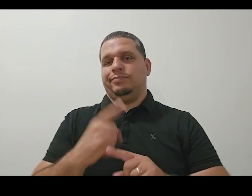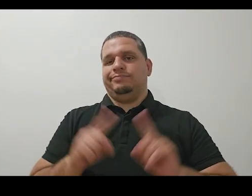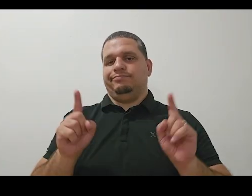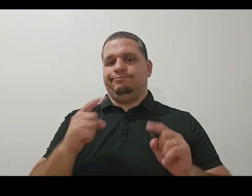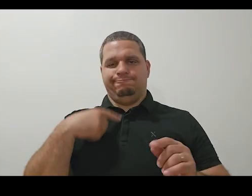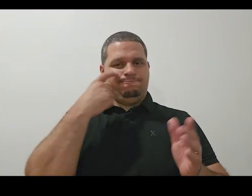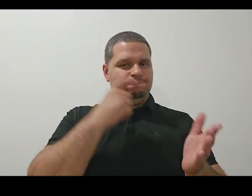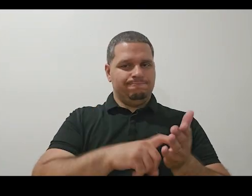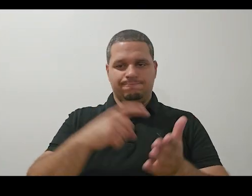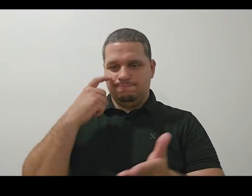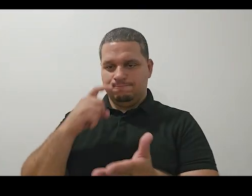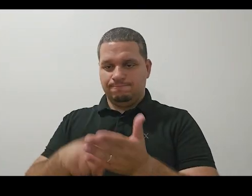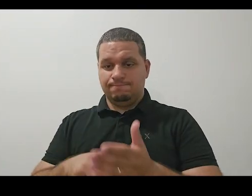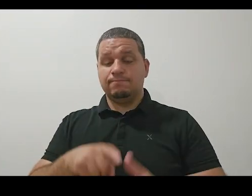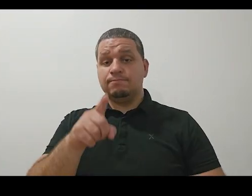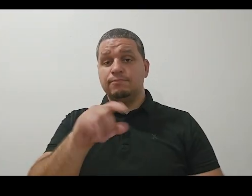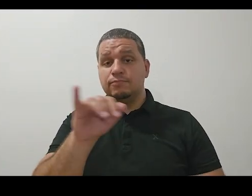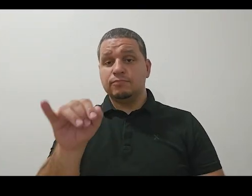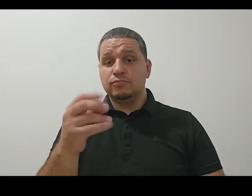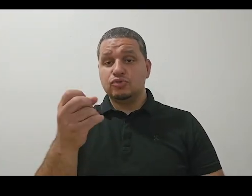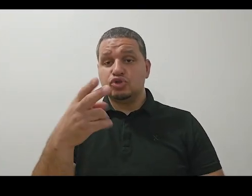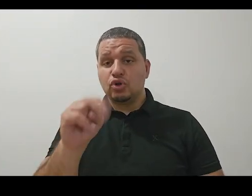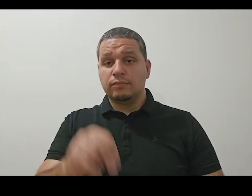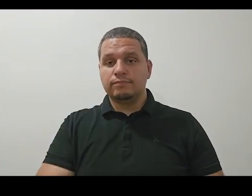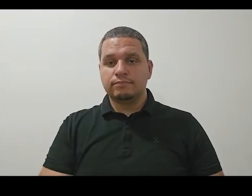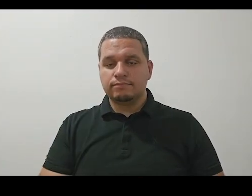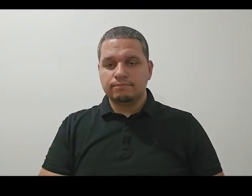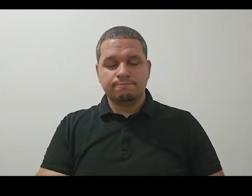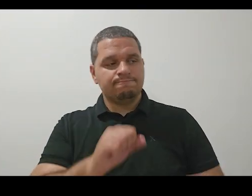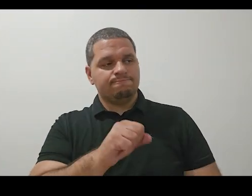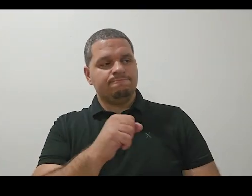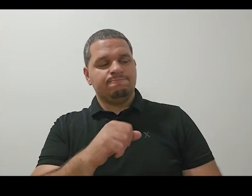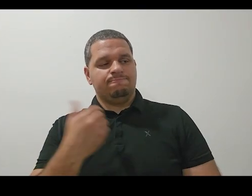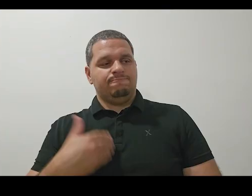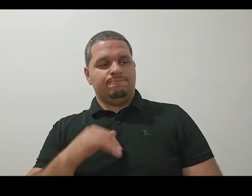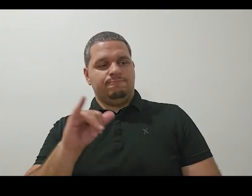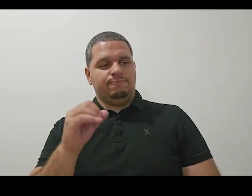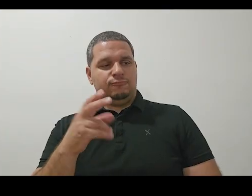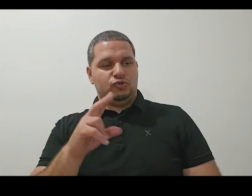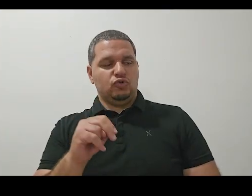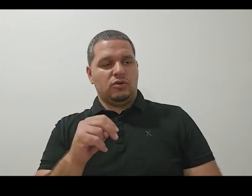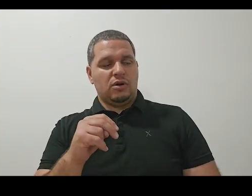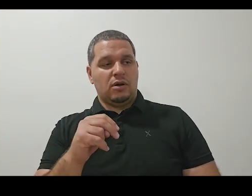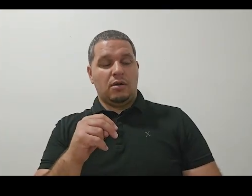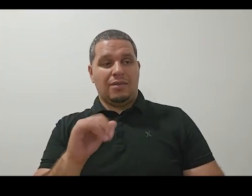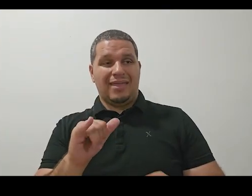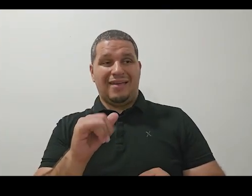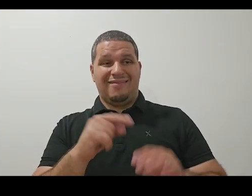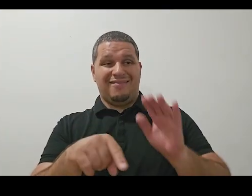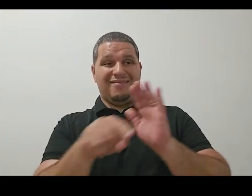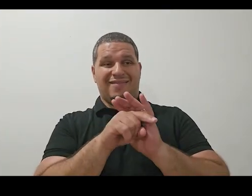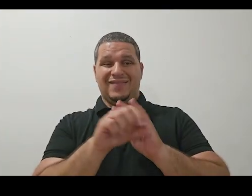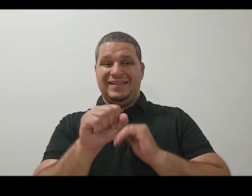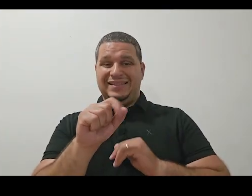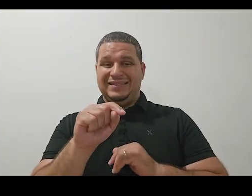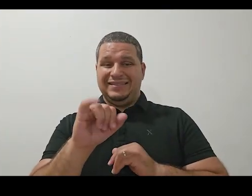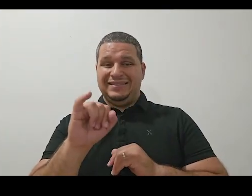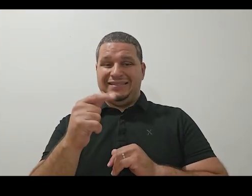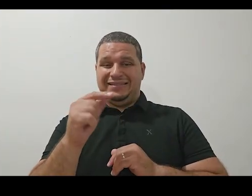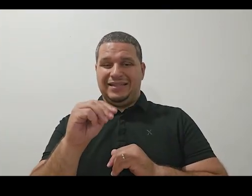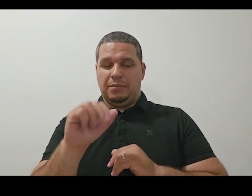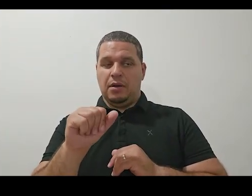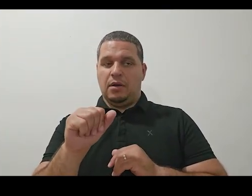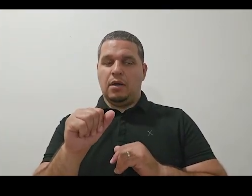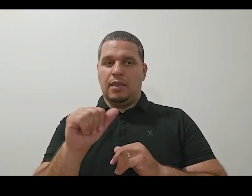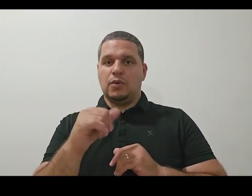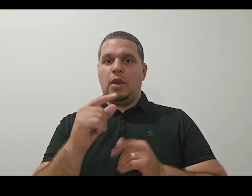distinction. Then John? So yeah, I think stigma is probably one of the biggest deterrents of why